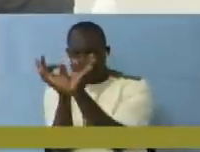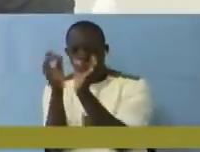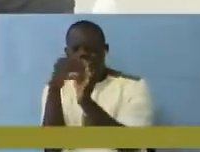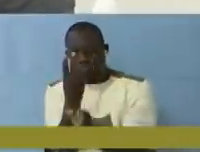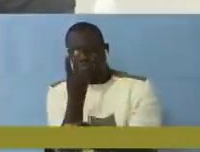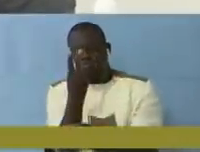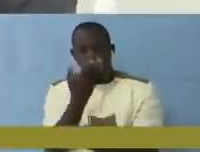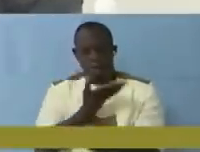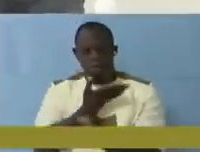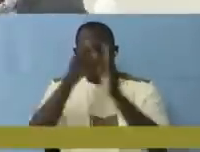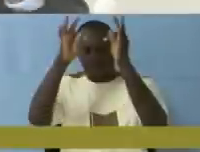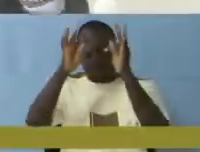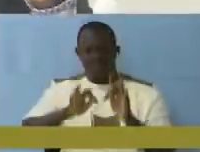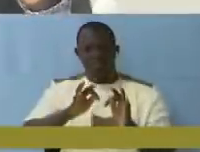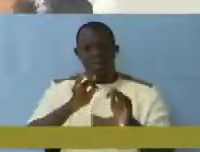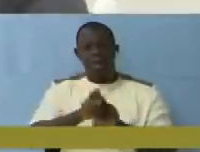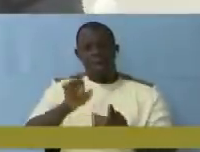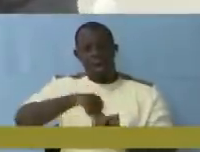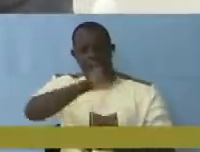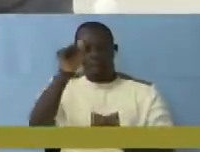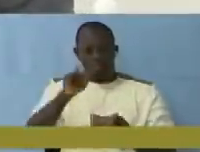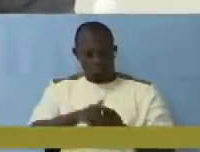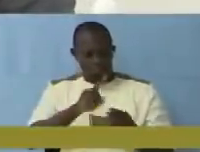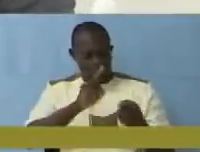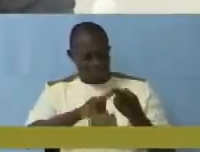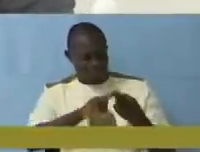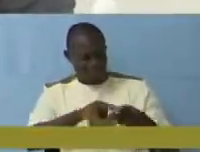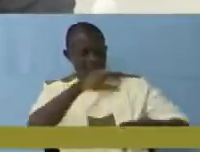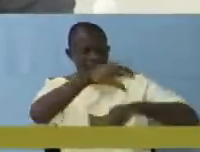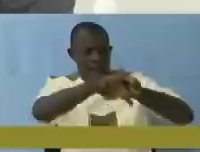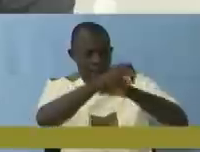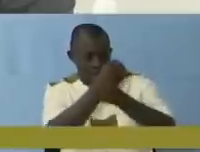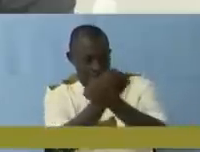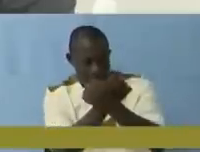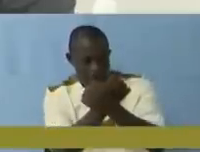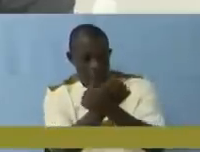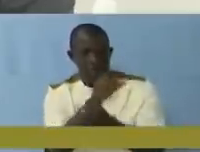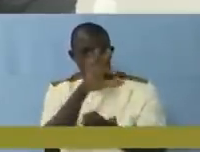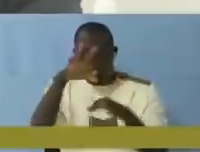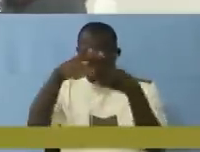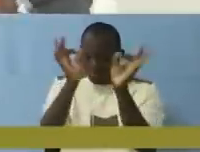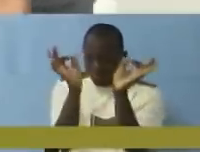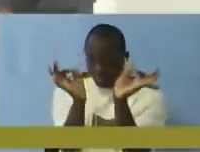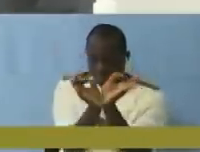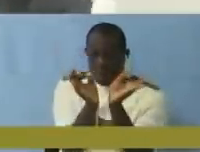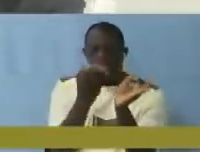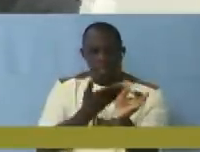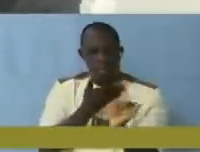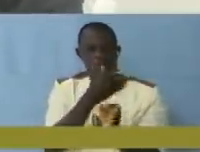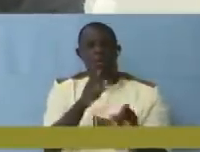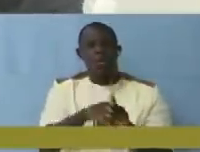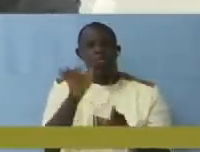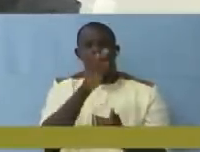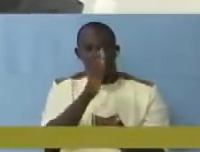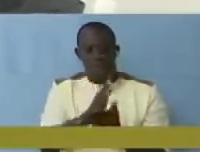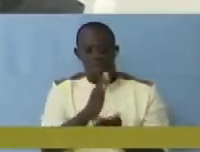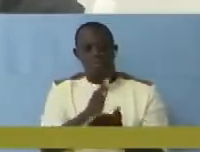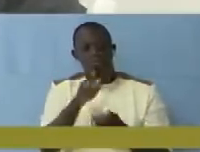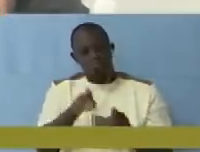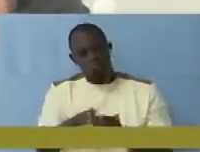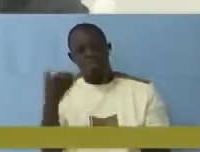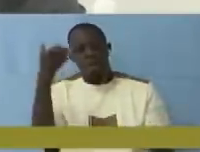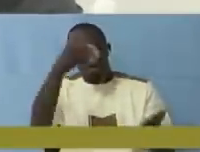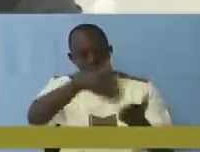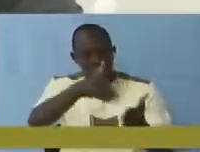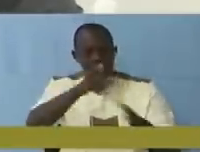arresting team which went to the ground and arrested those